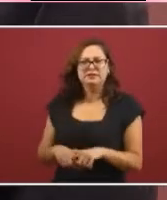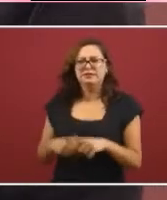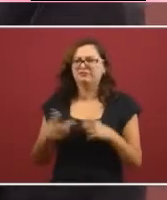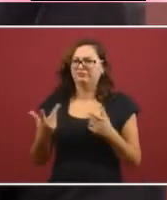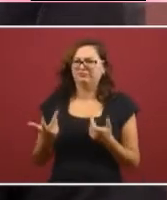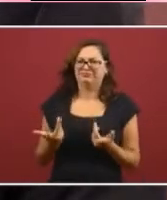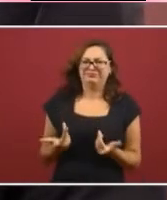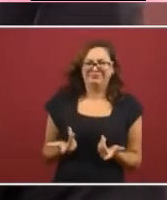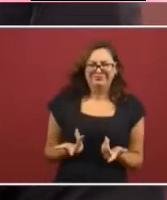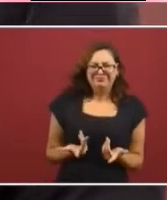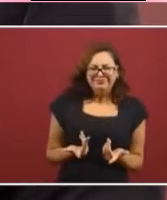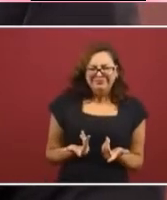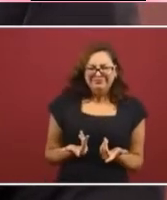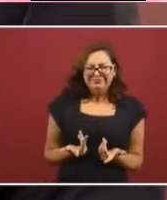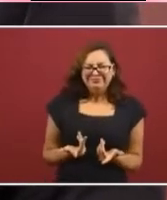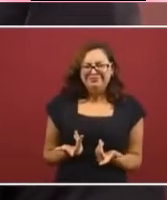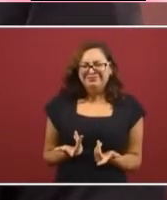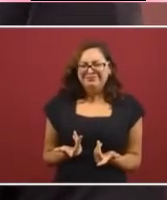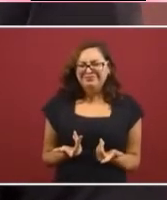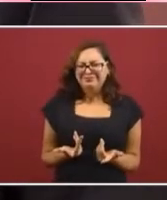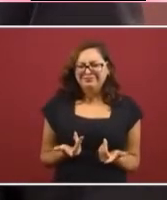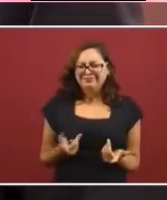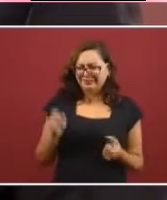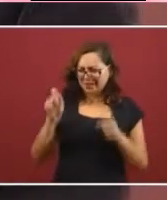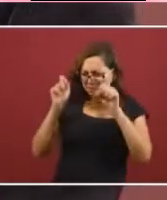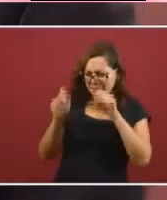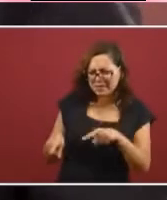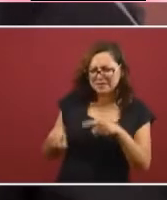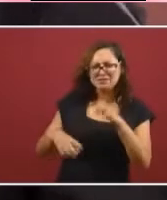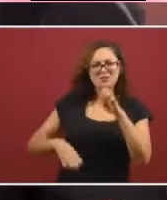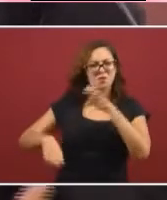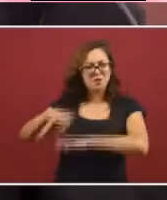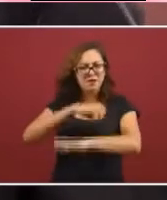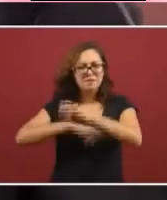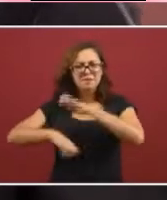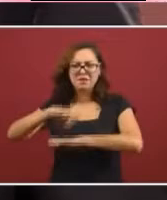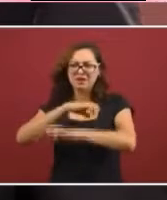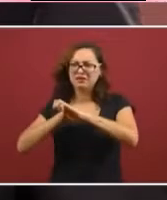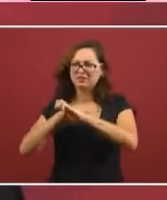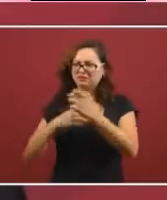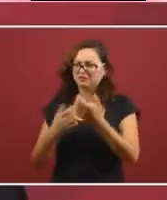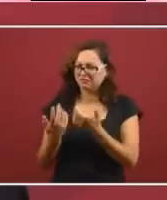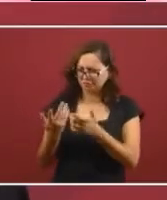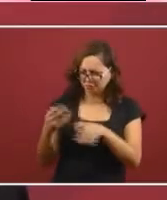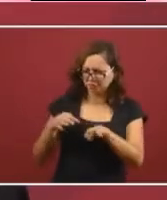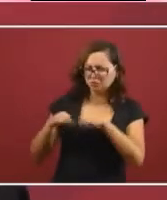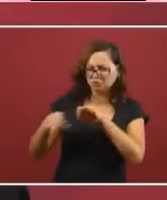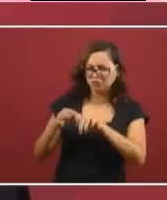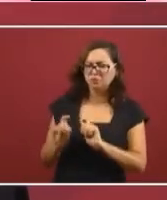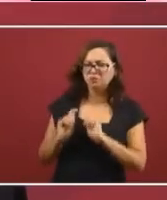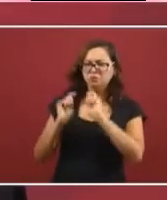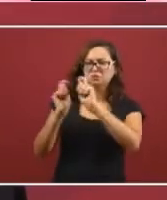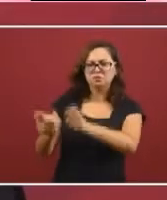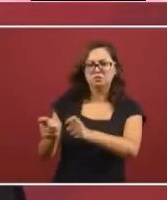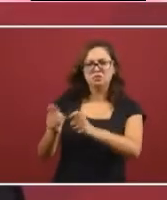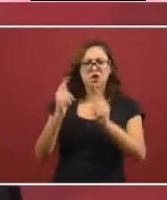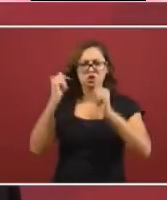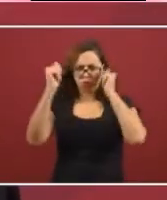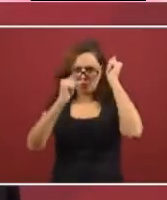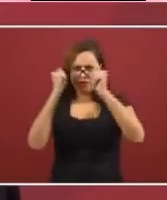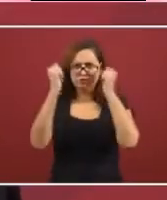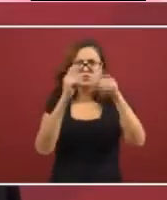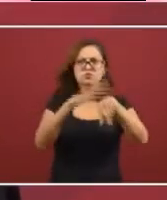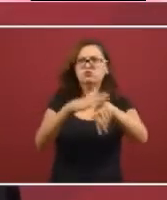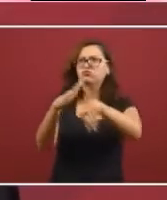So why not have our embassies that are supposed to do that function, let